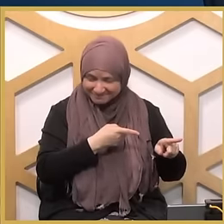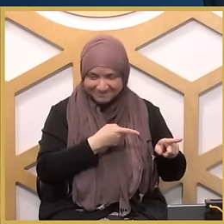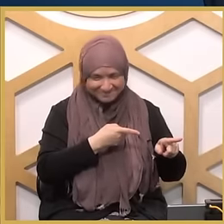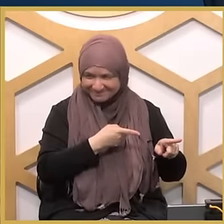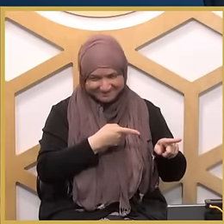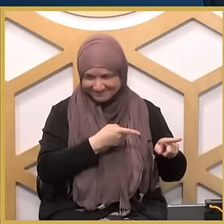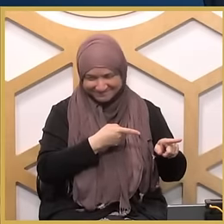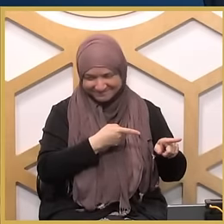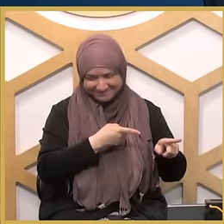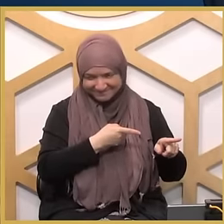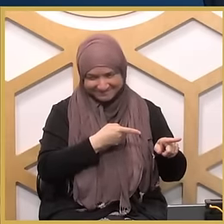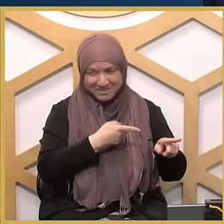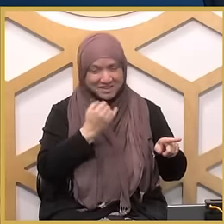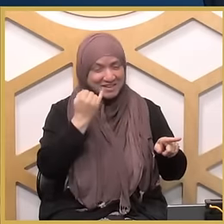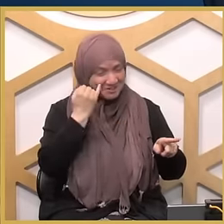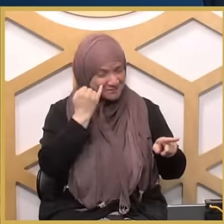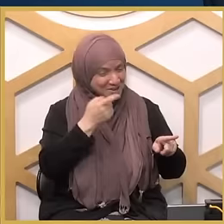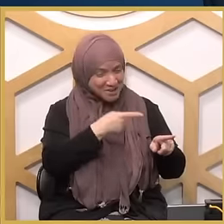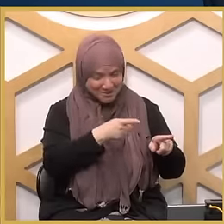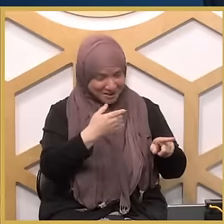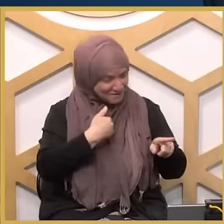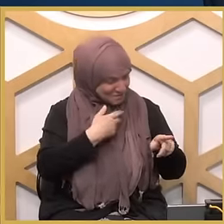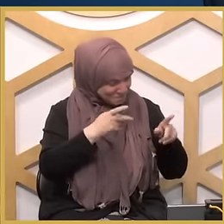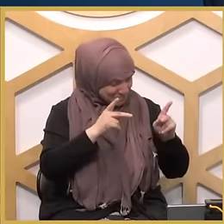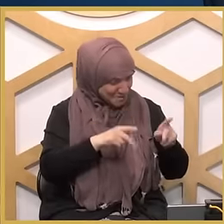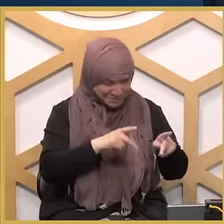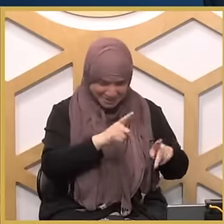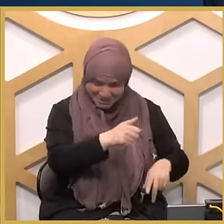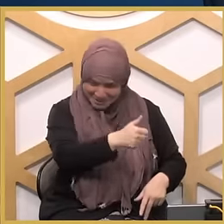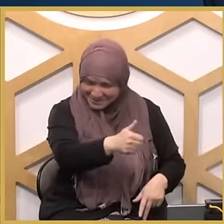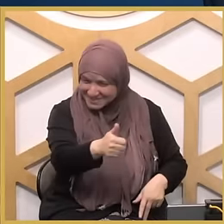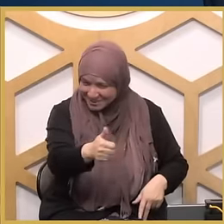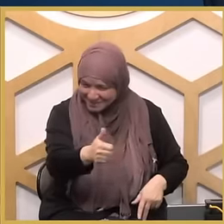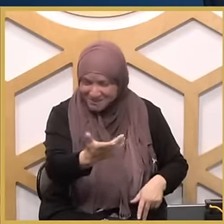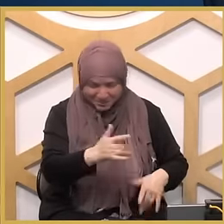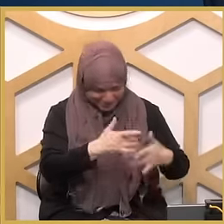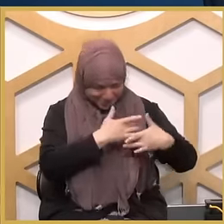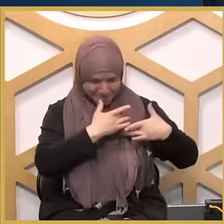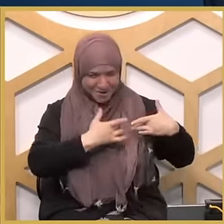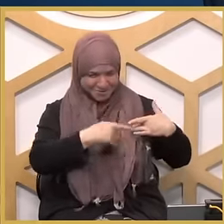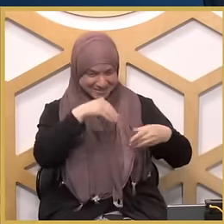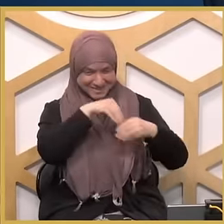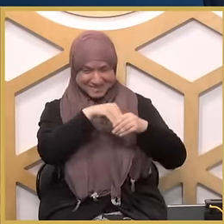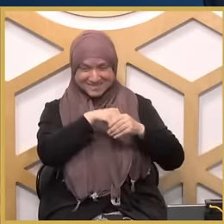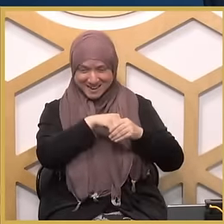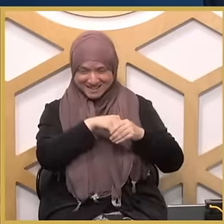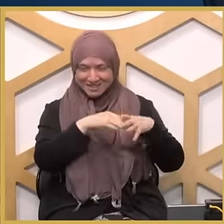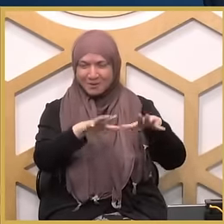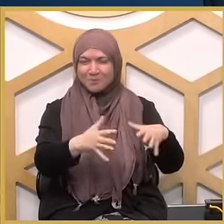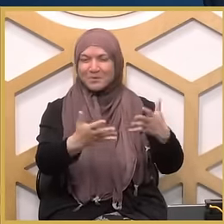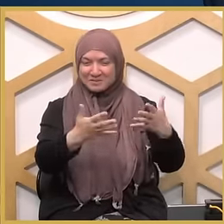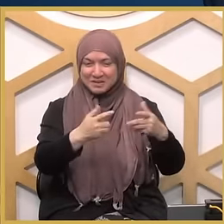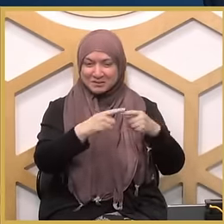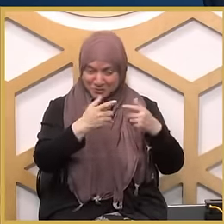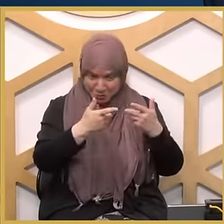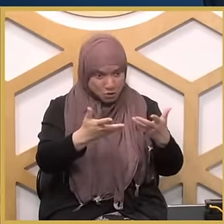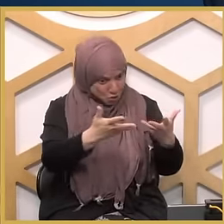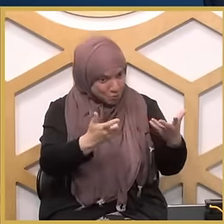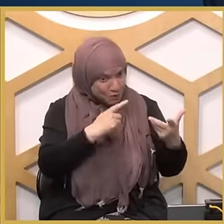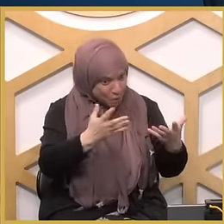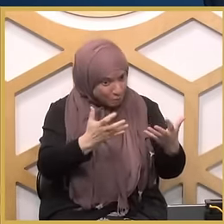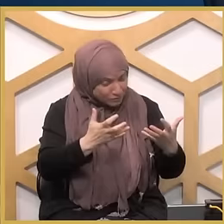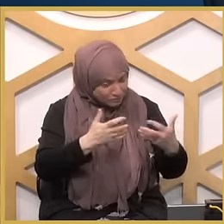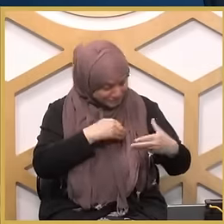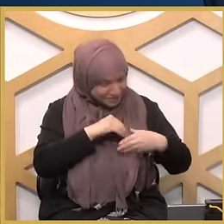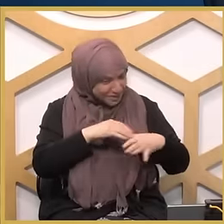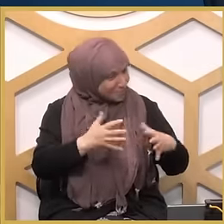their way to Allah subhanahu wa ta'ala, they will find it easy for them, inshallah, azza wa jal, to